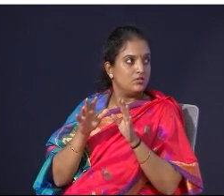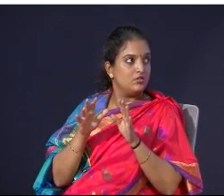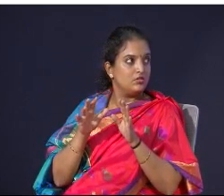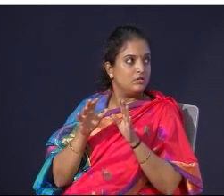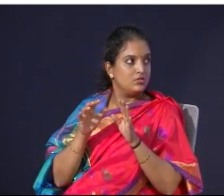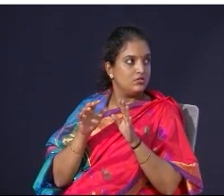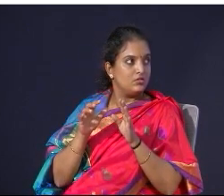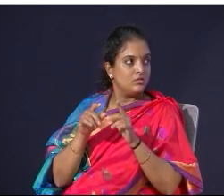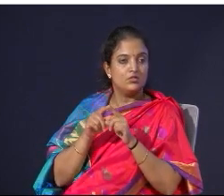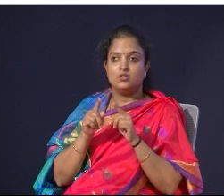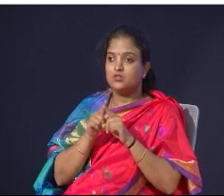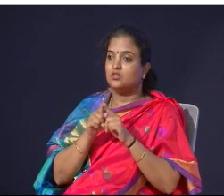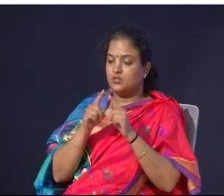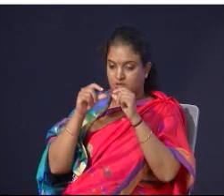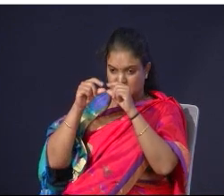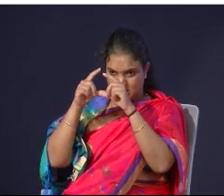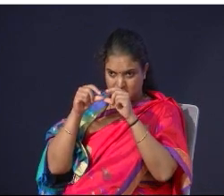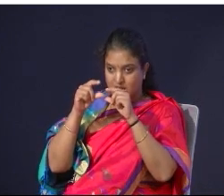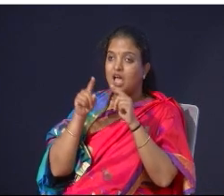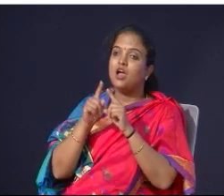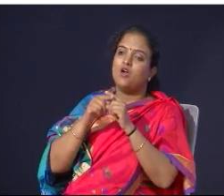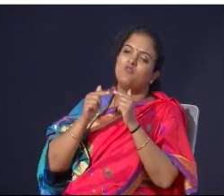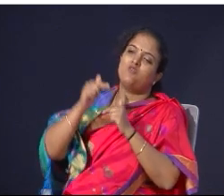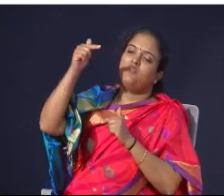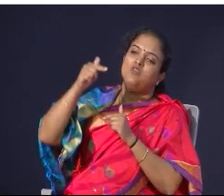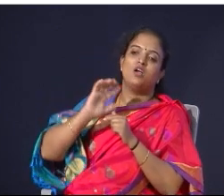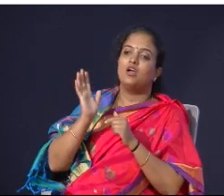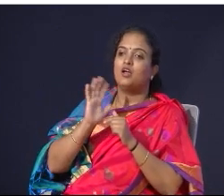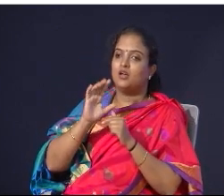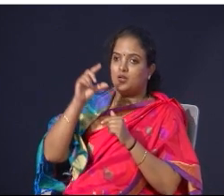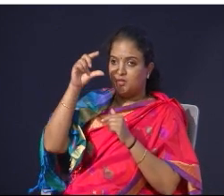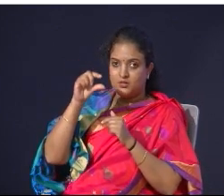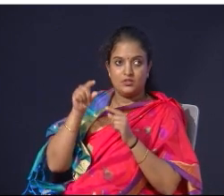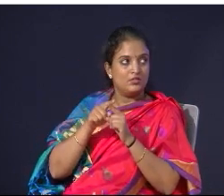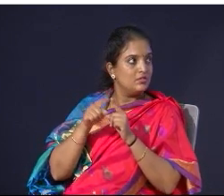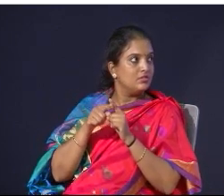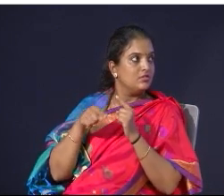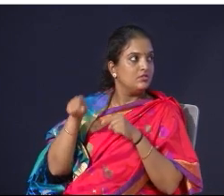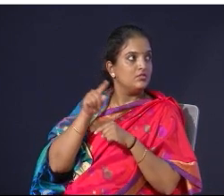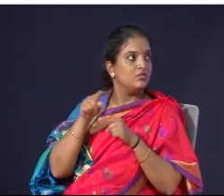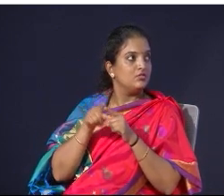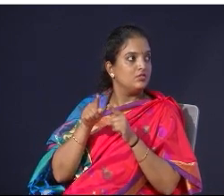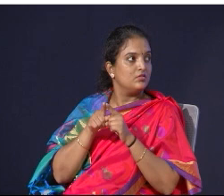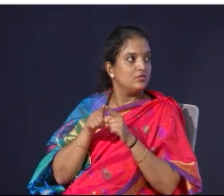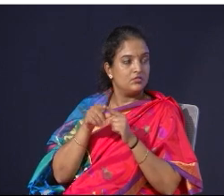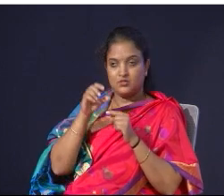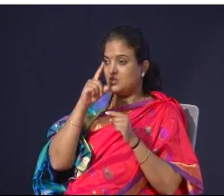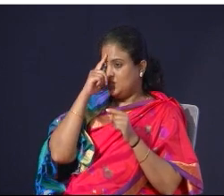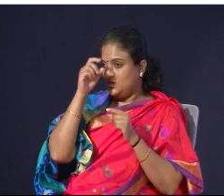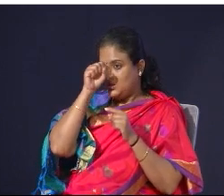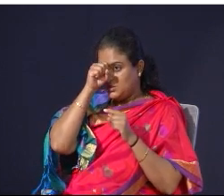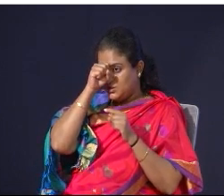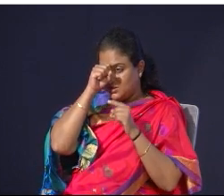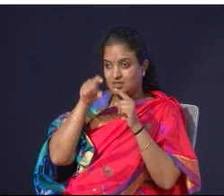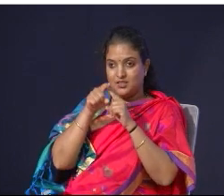must know what is the magnification level. You can't enlarge it too big. Like example, you all had this peripheral field loss, right?